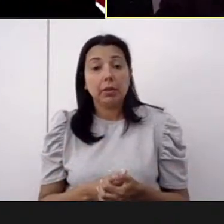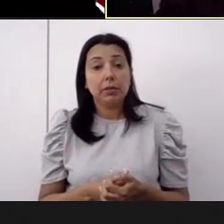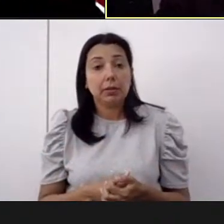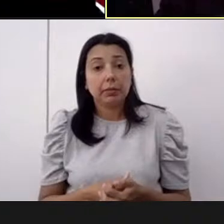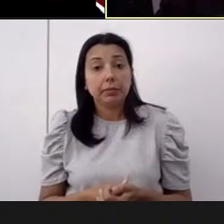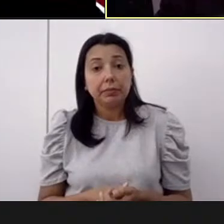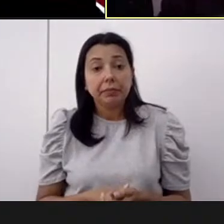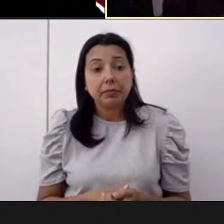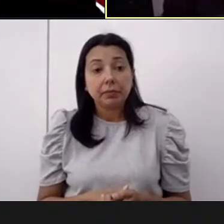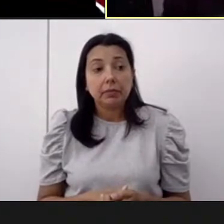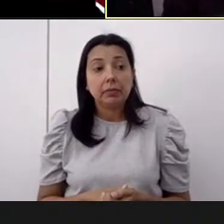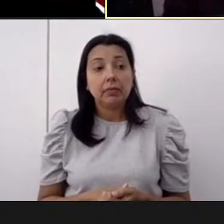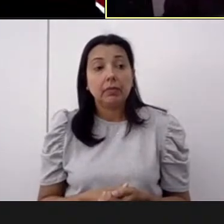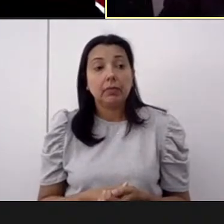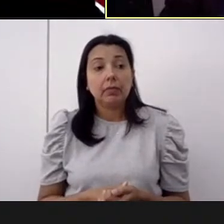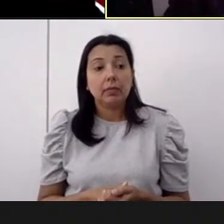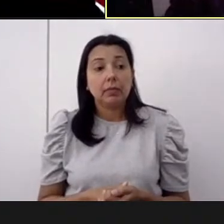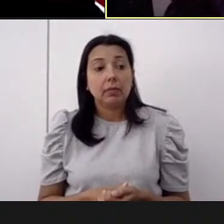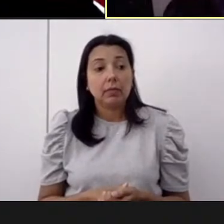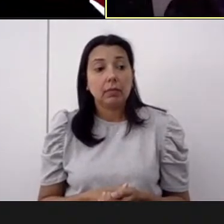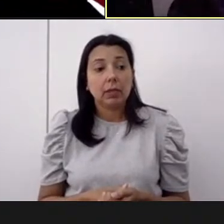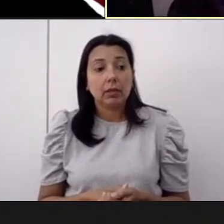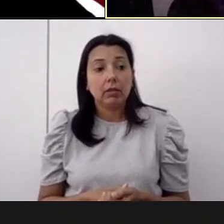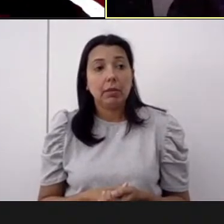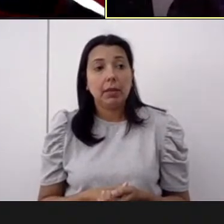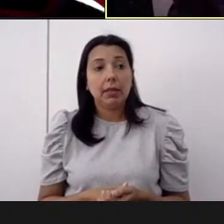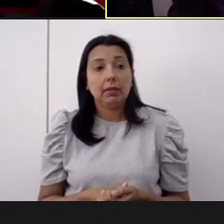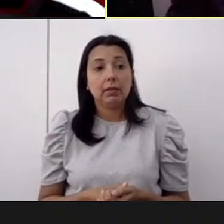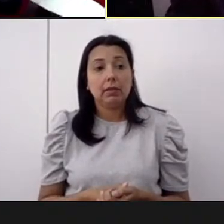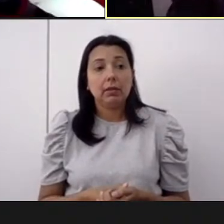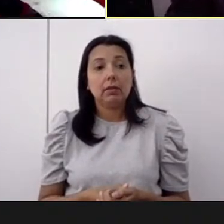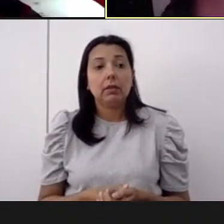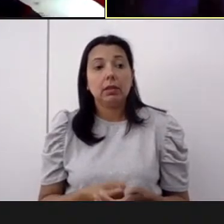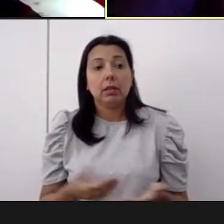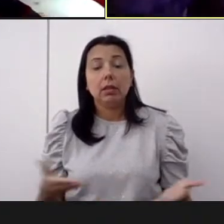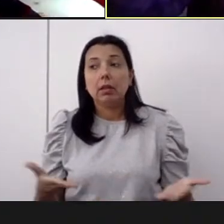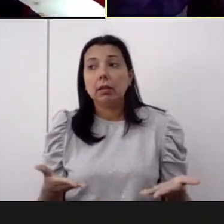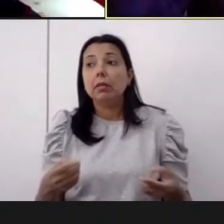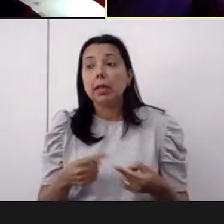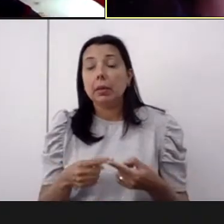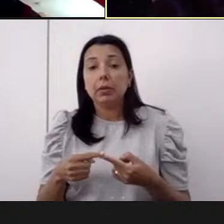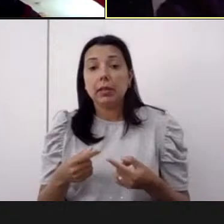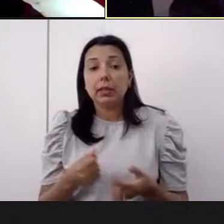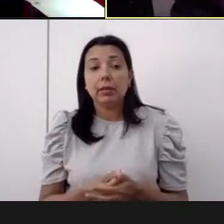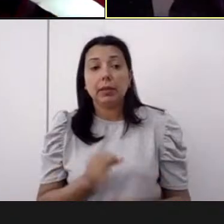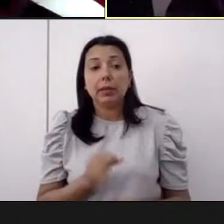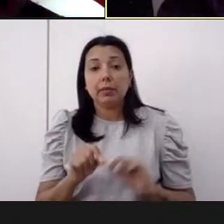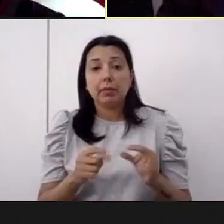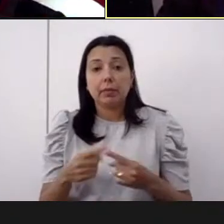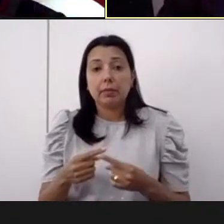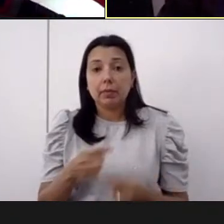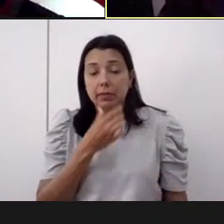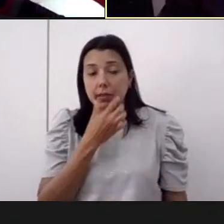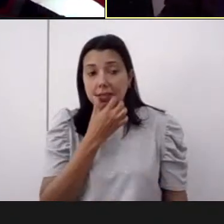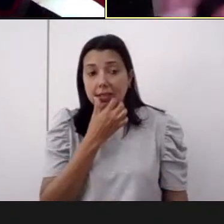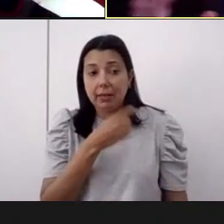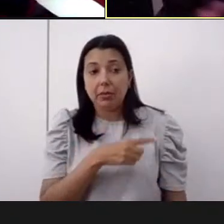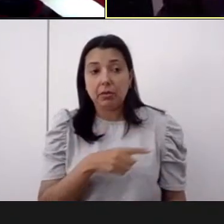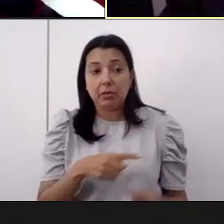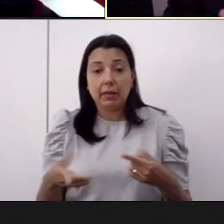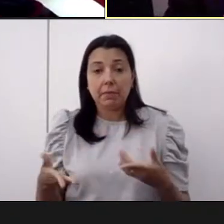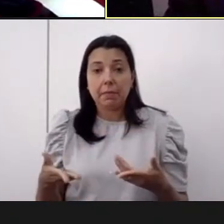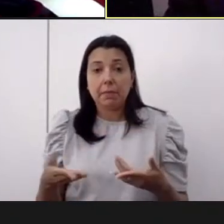insofar as on what regards Ève, your topic, your presentation today, and your topic of research